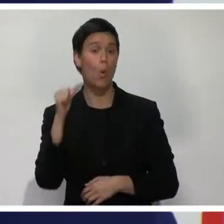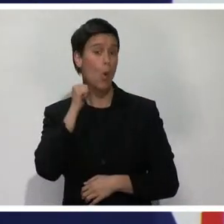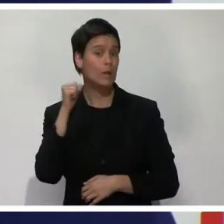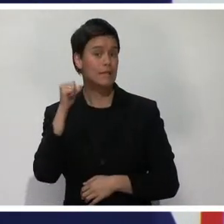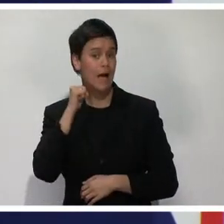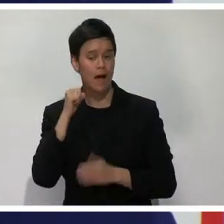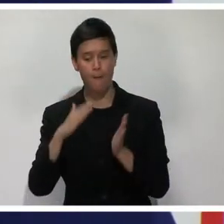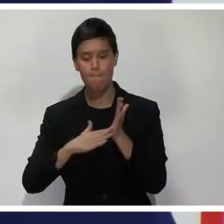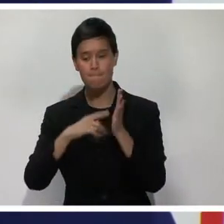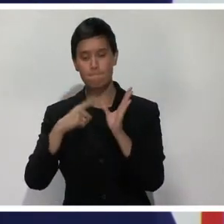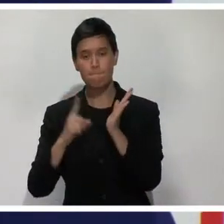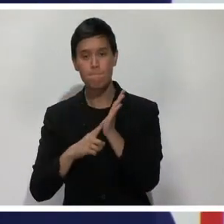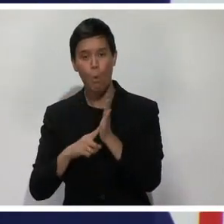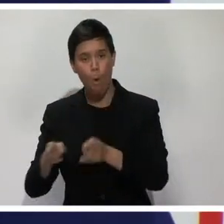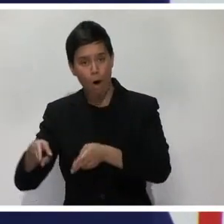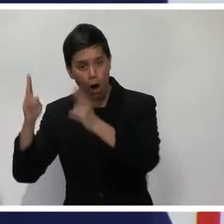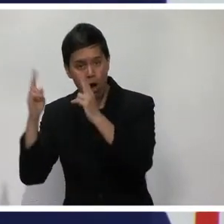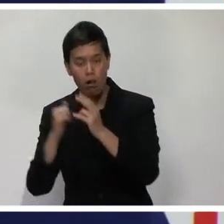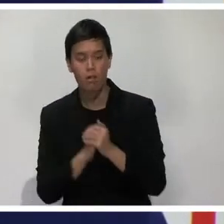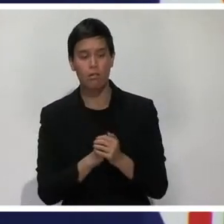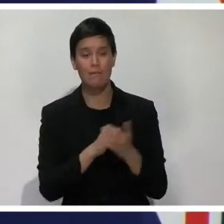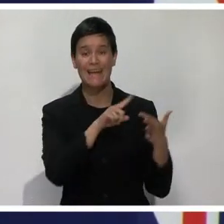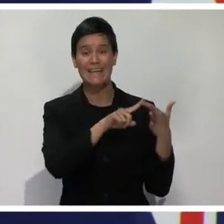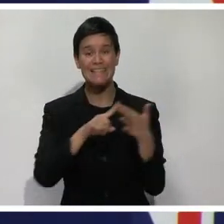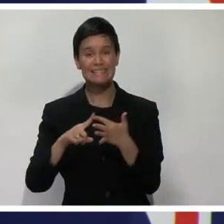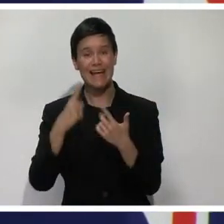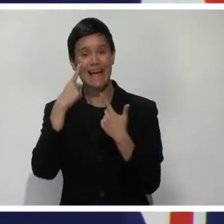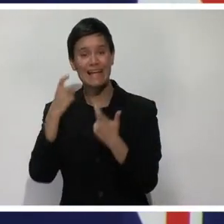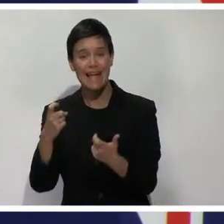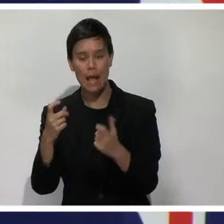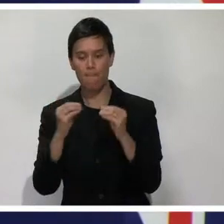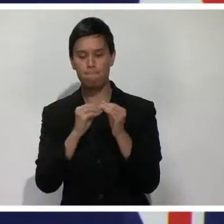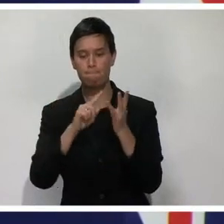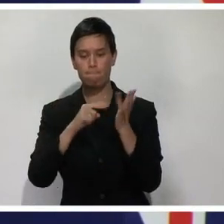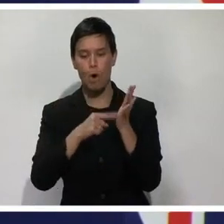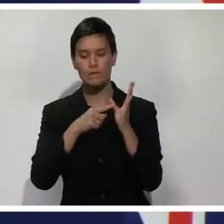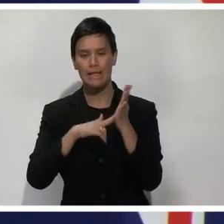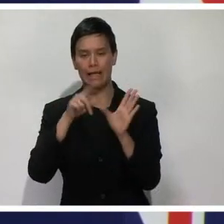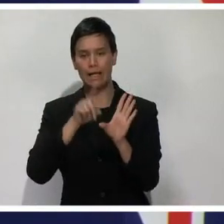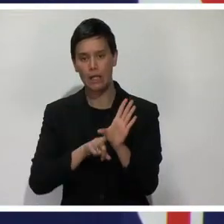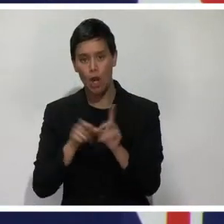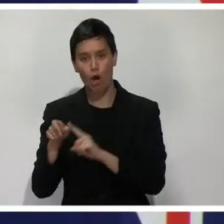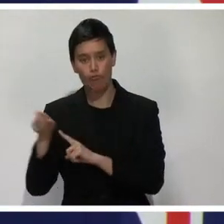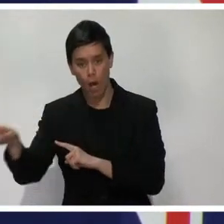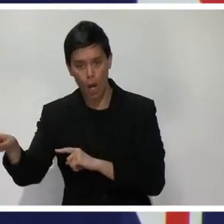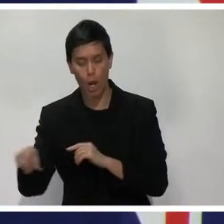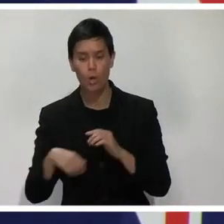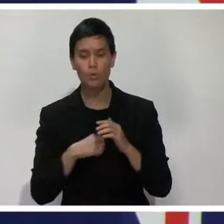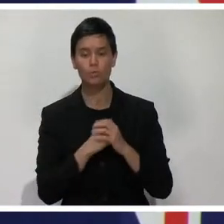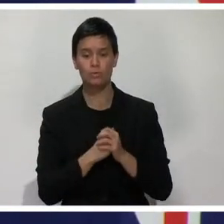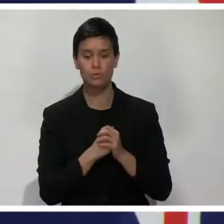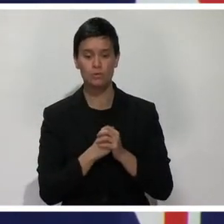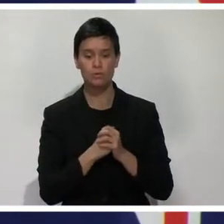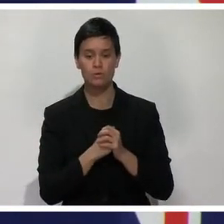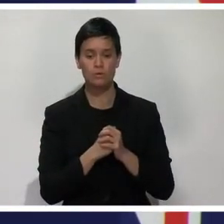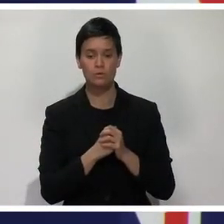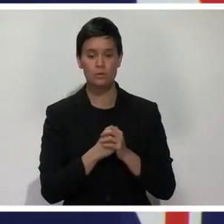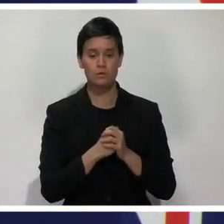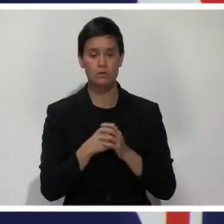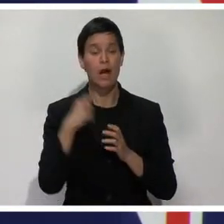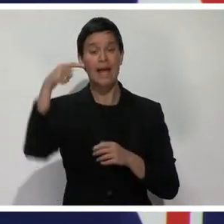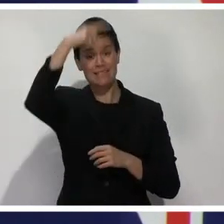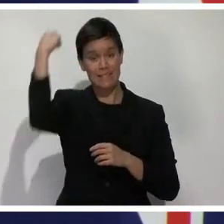the following will be stood up: East Care Botany Road, White Cross St Luke's, Counties Care Takanini,